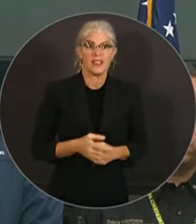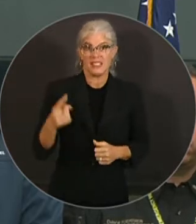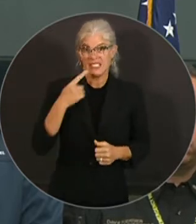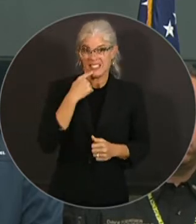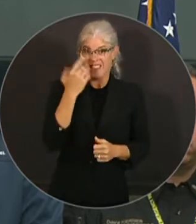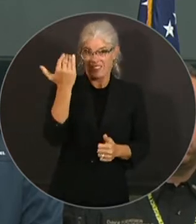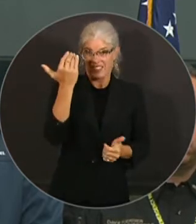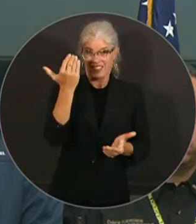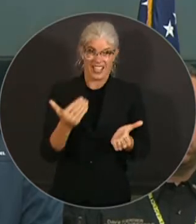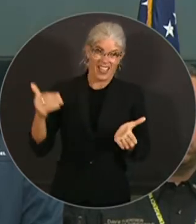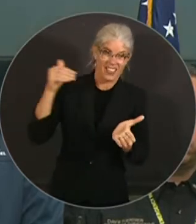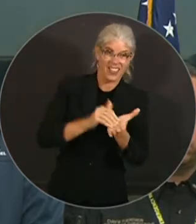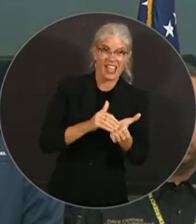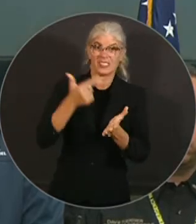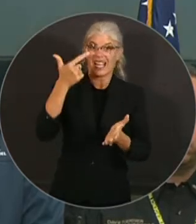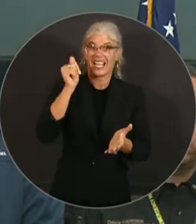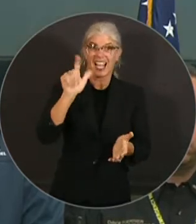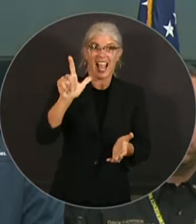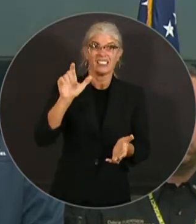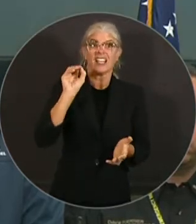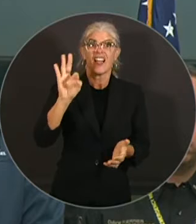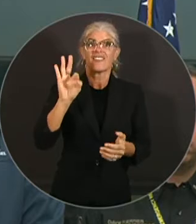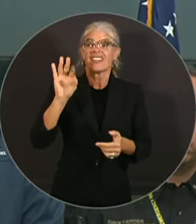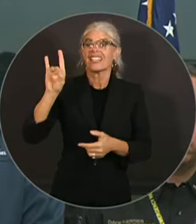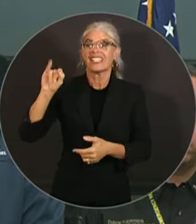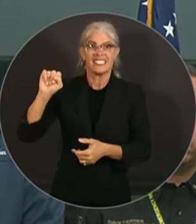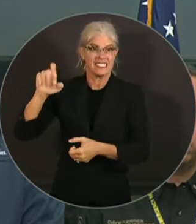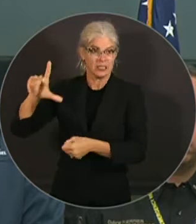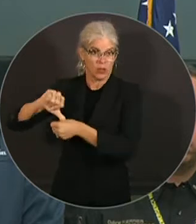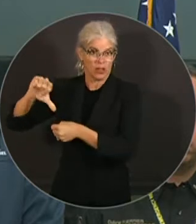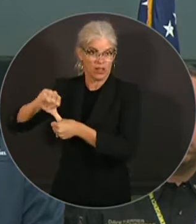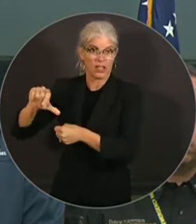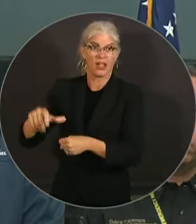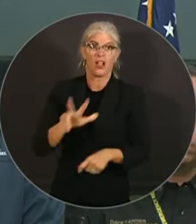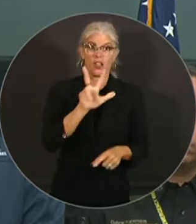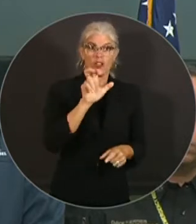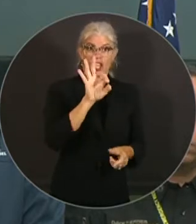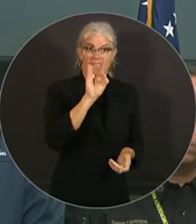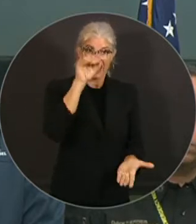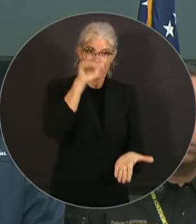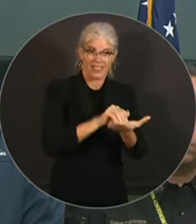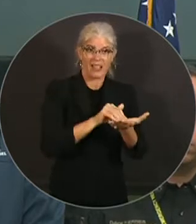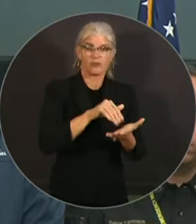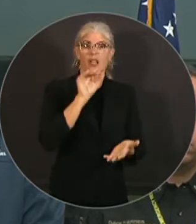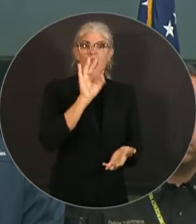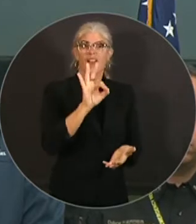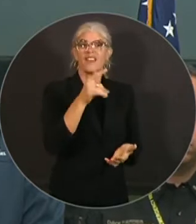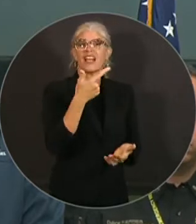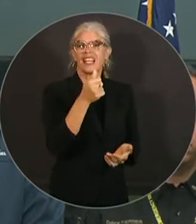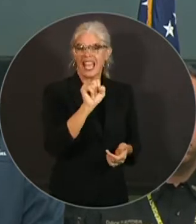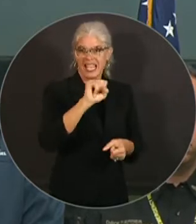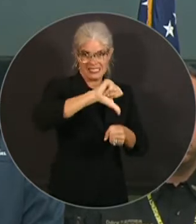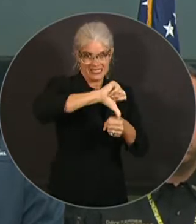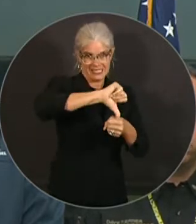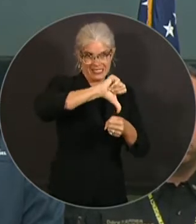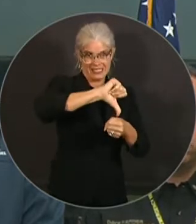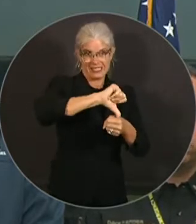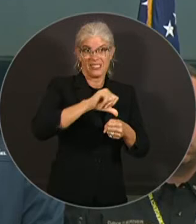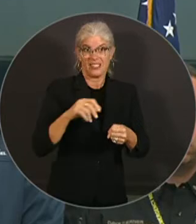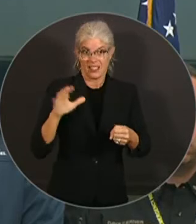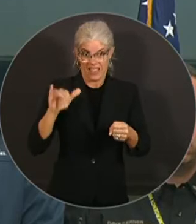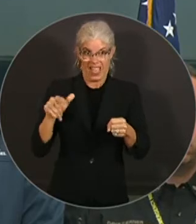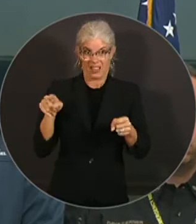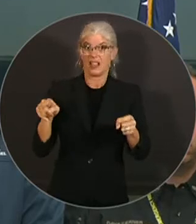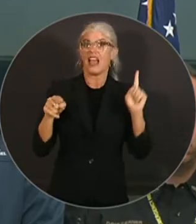diesel, 389,000 gallons of gasoline, and there is, as I mentioned this morning, an additional 1.5